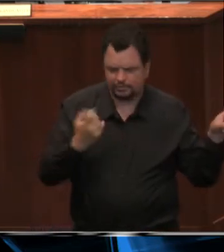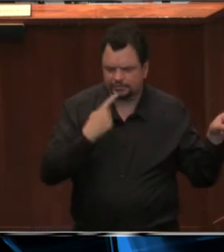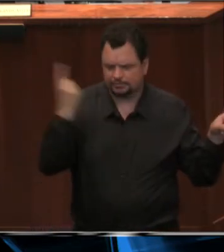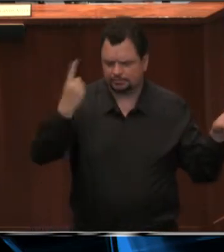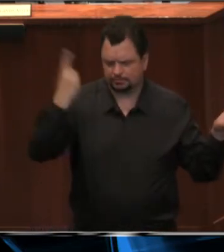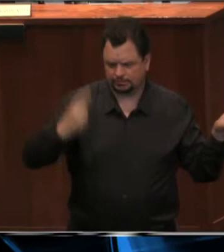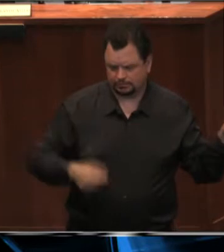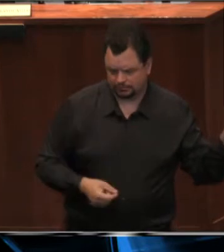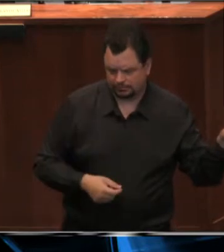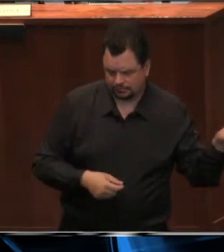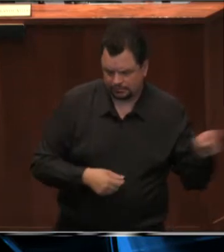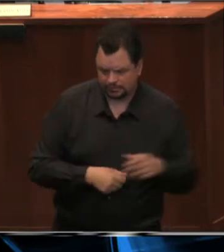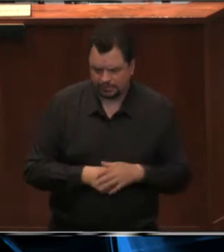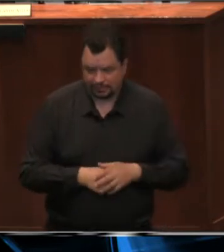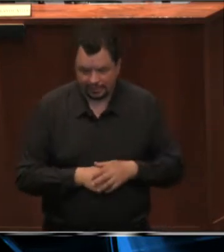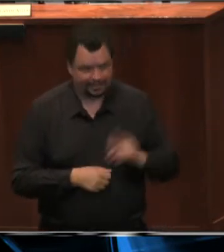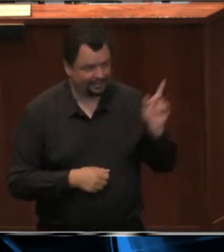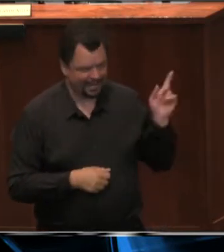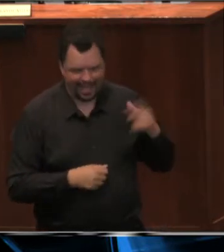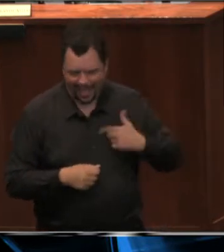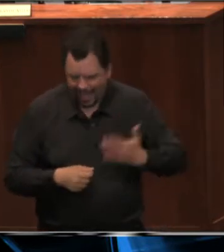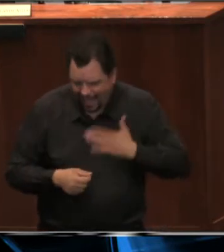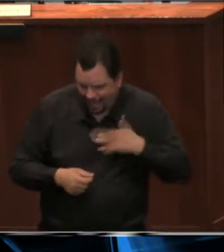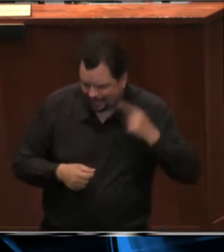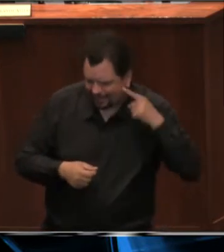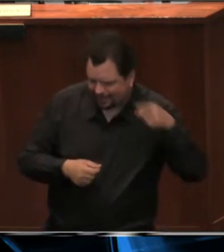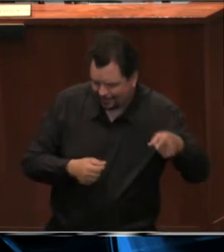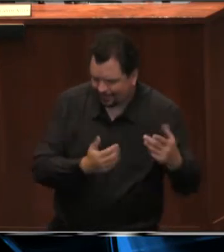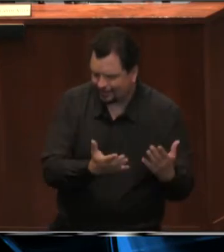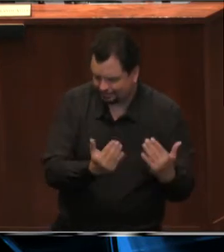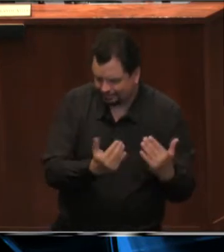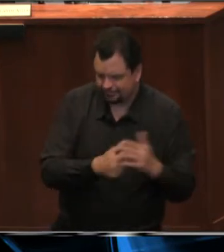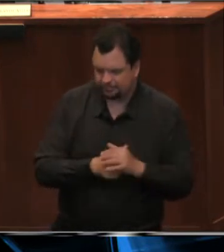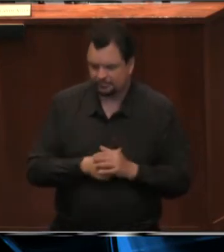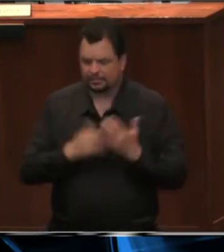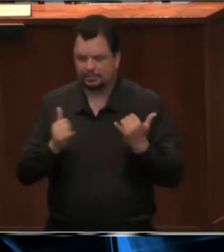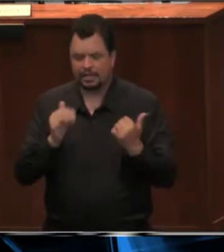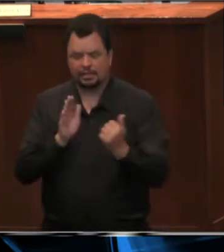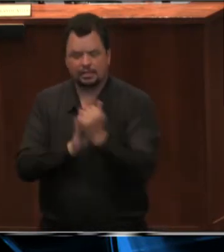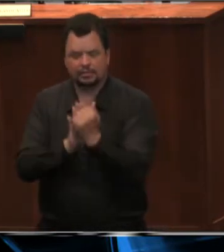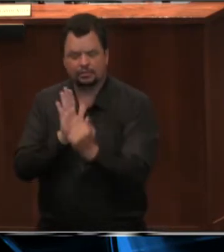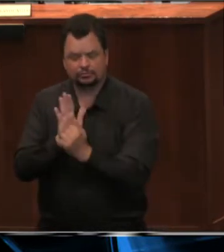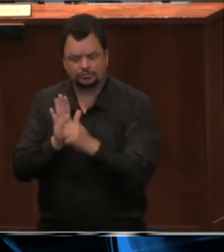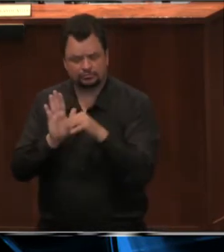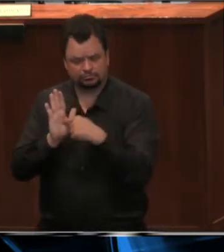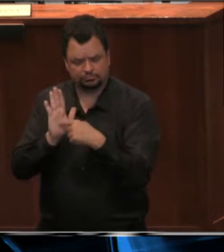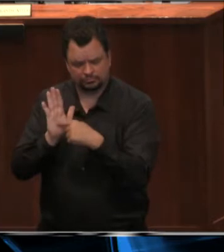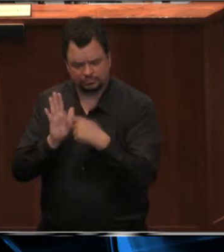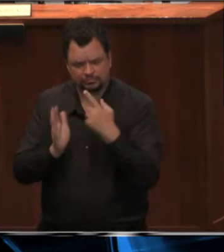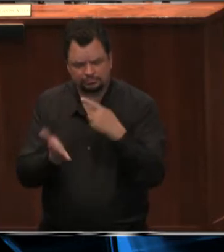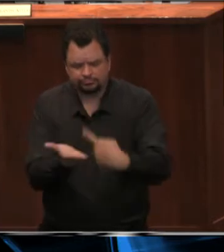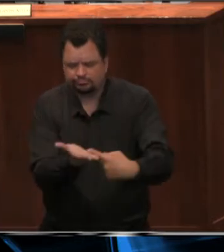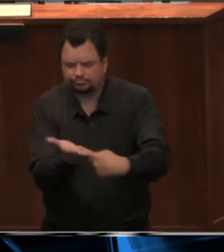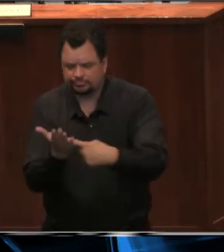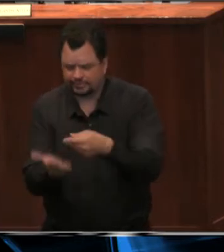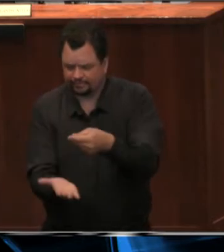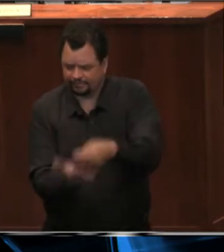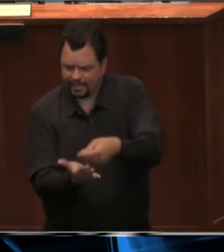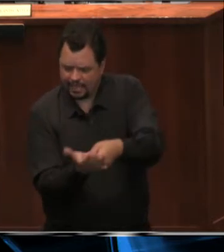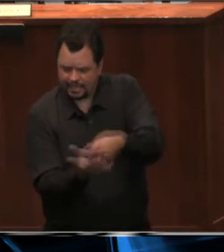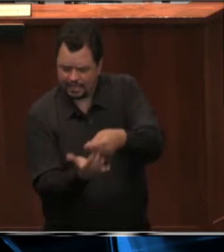All right, well, I think the next item on the agenda is our June financial summary from Nikki Simmons. If you'd like to come down